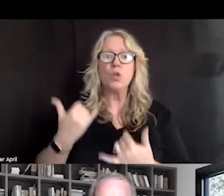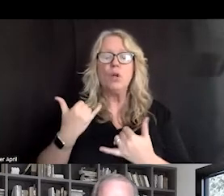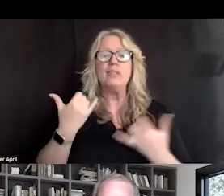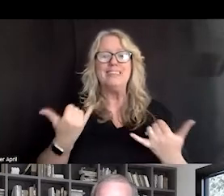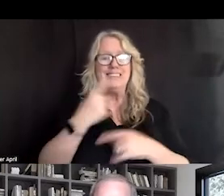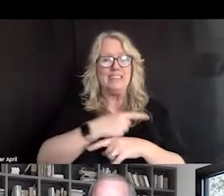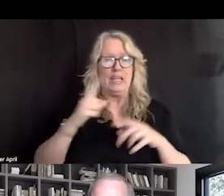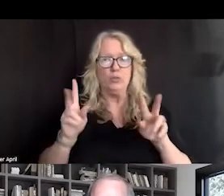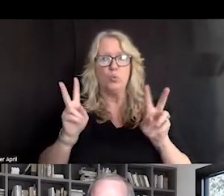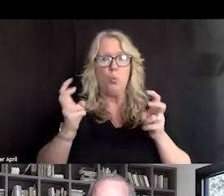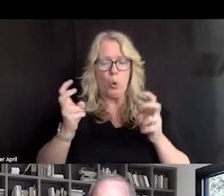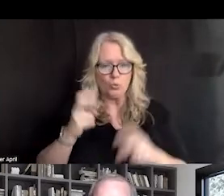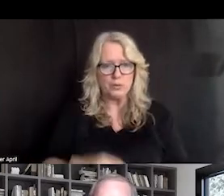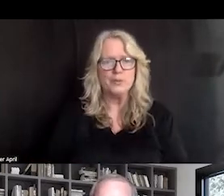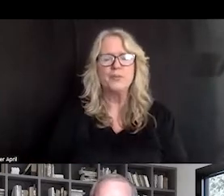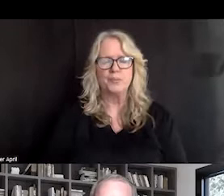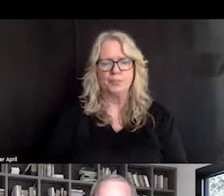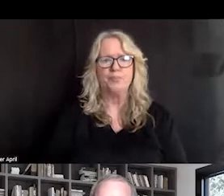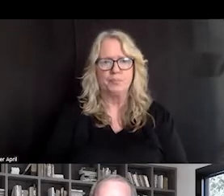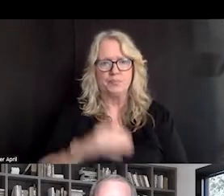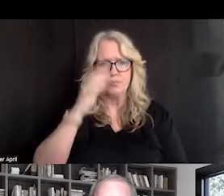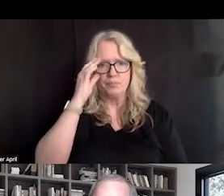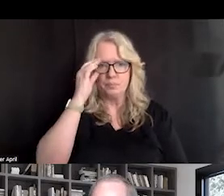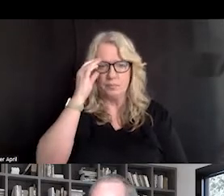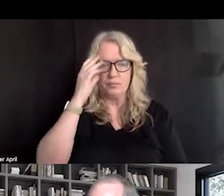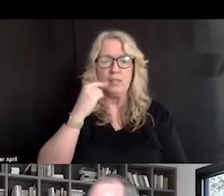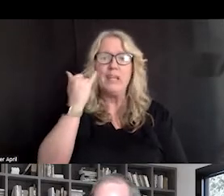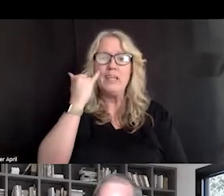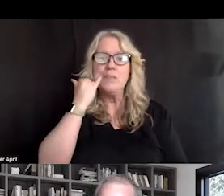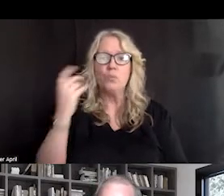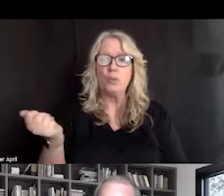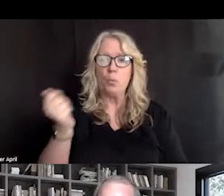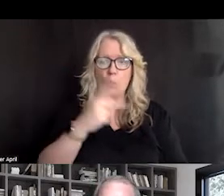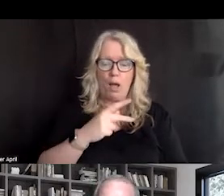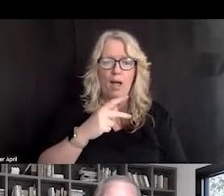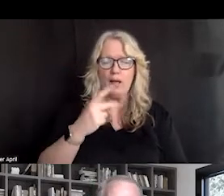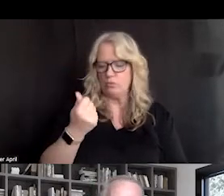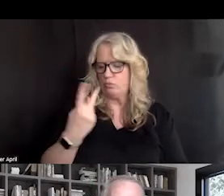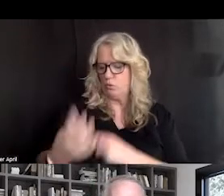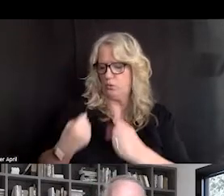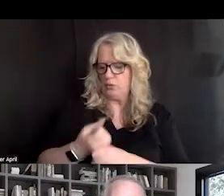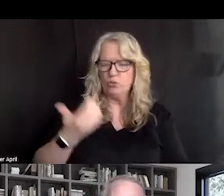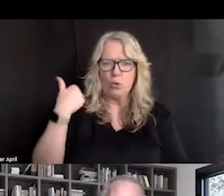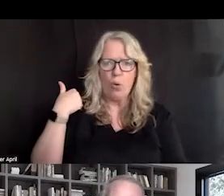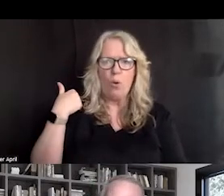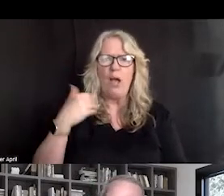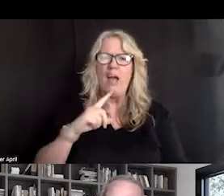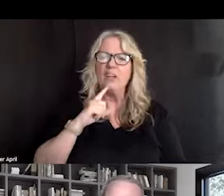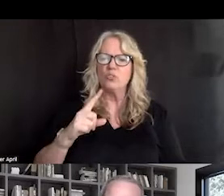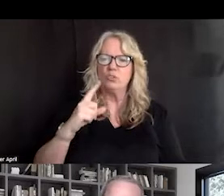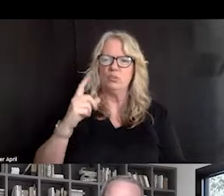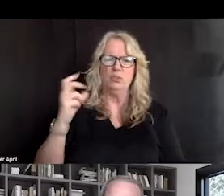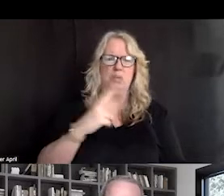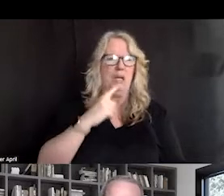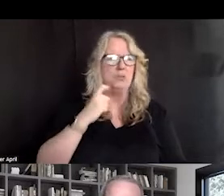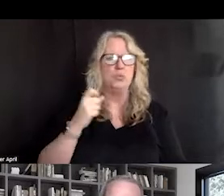day, there was, if we go back just a few years ago now, actually back to the